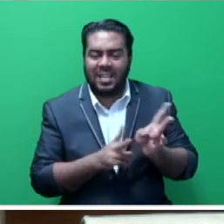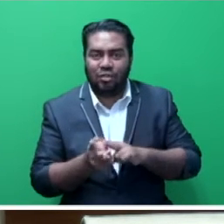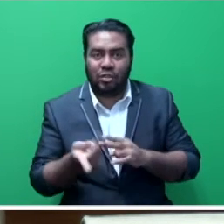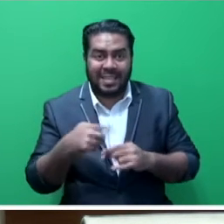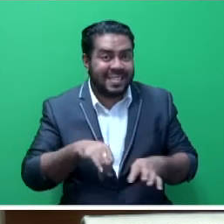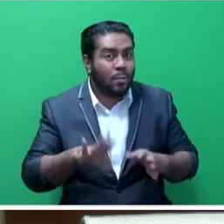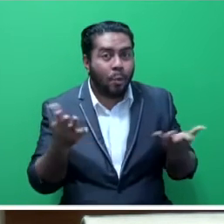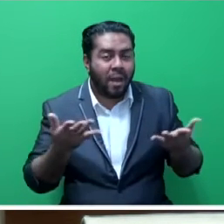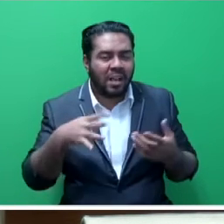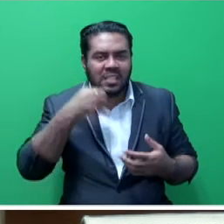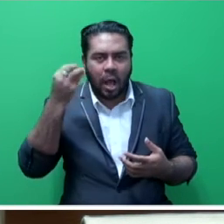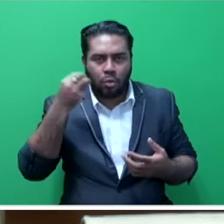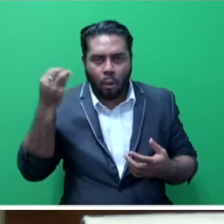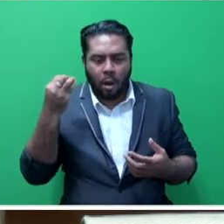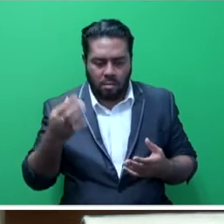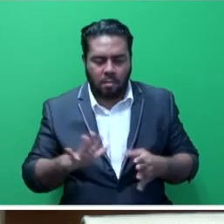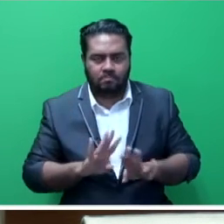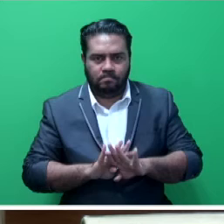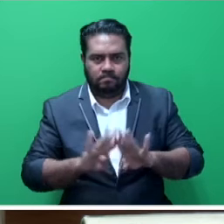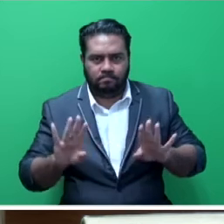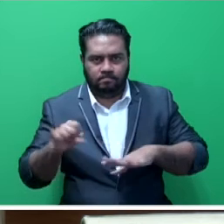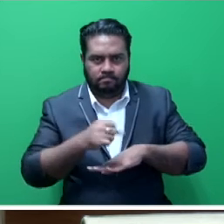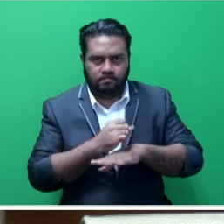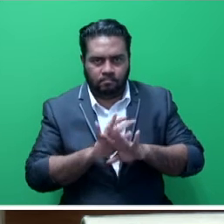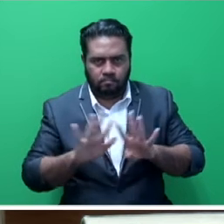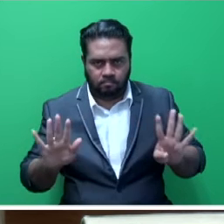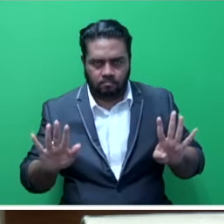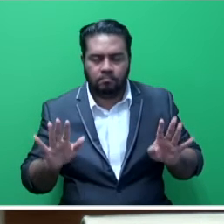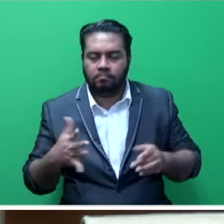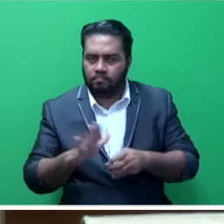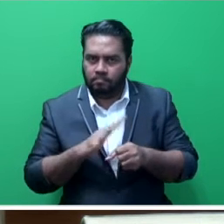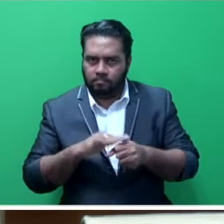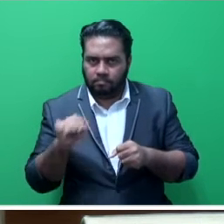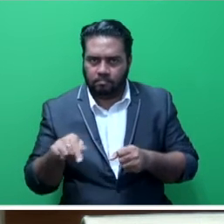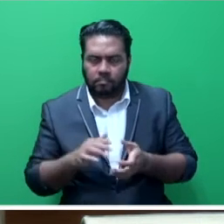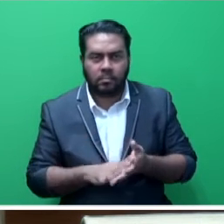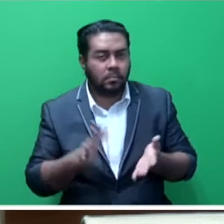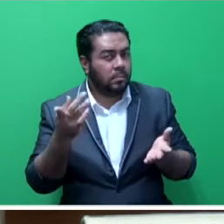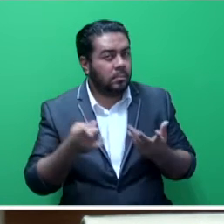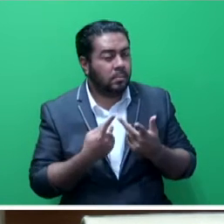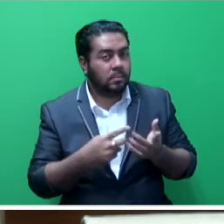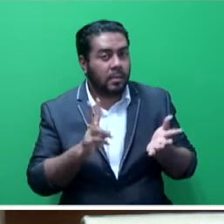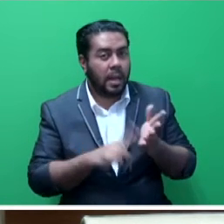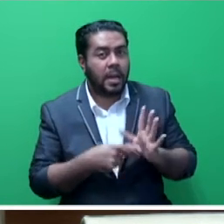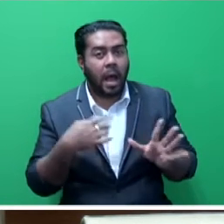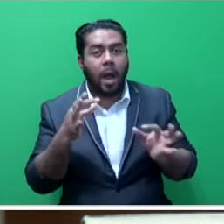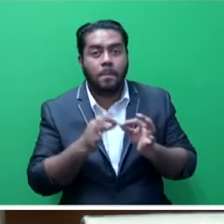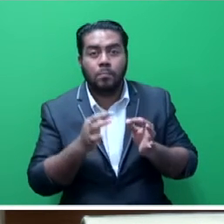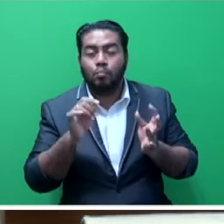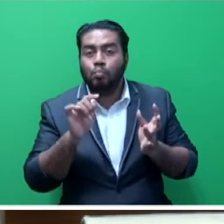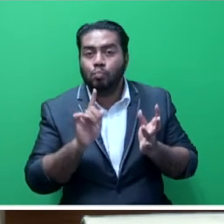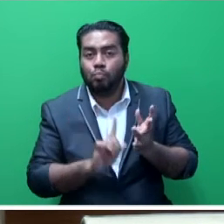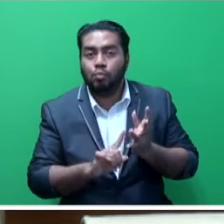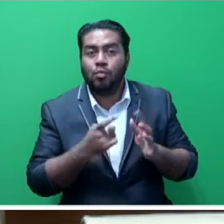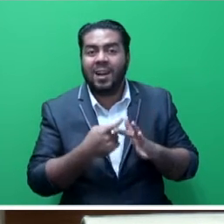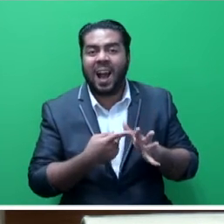was constructed. 300 people will benefit. Nambukandra village in Reki, 300